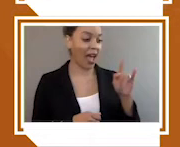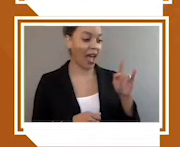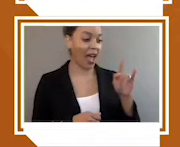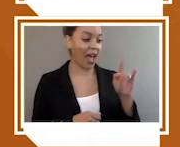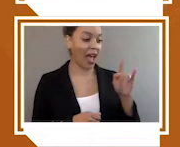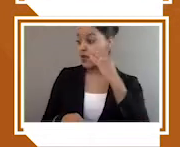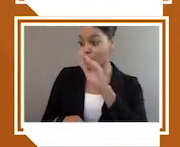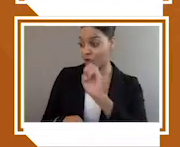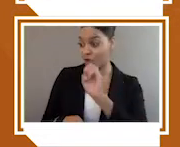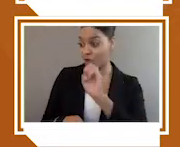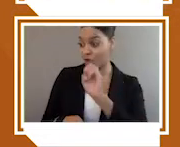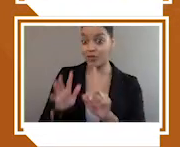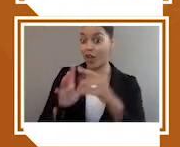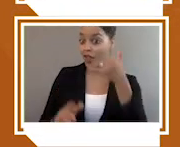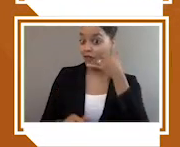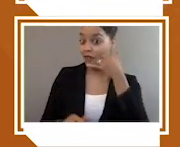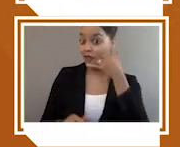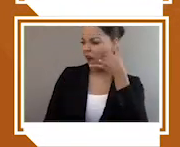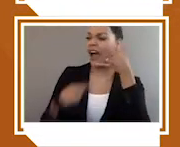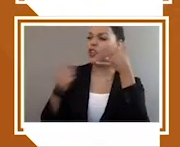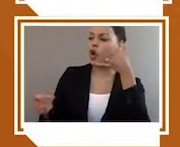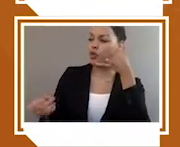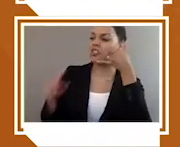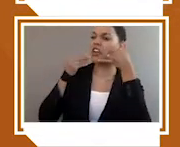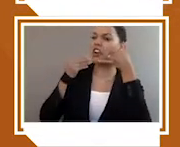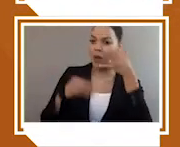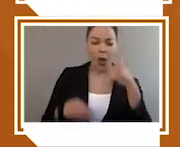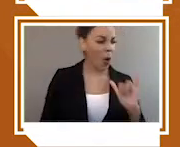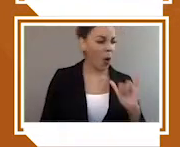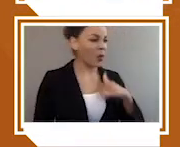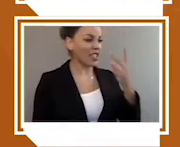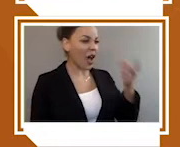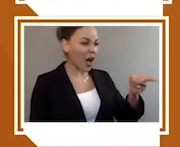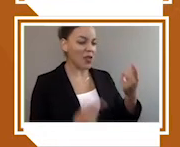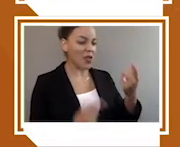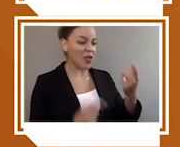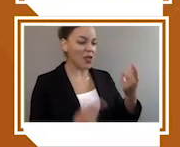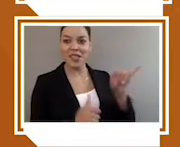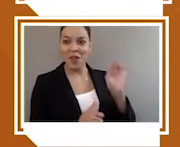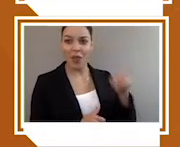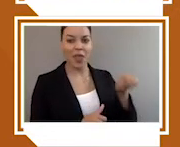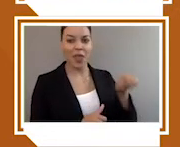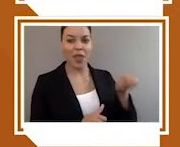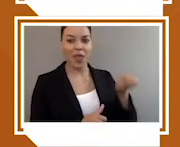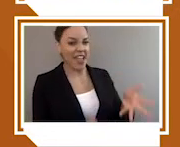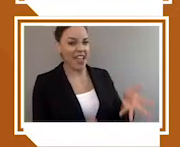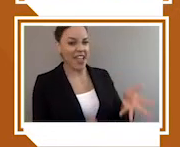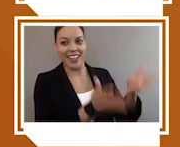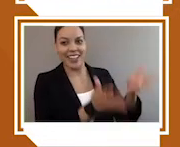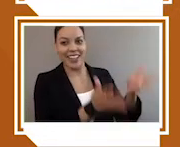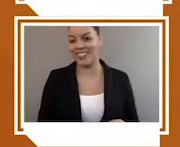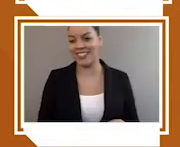up. Okay. They were like, yeah, we saw you. Ooh. Go ahead, Big Joe. They was hyping him up.